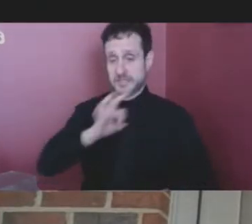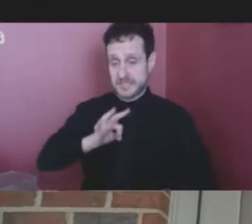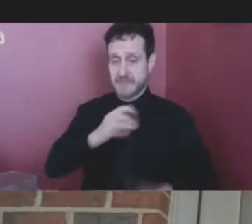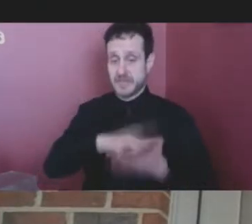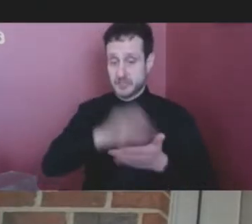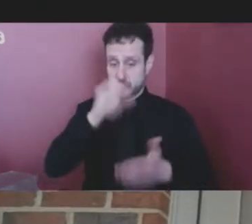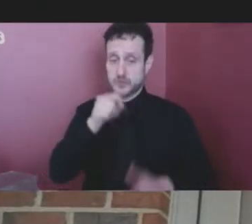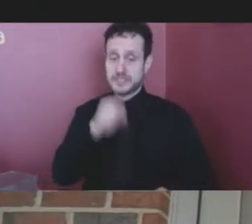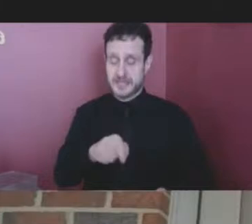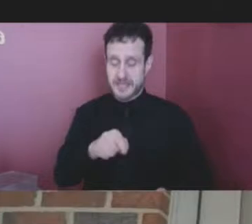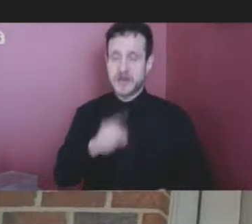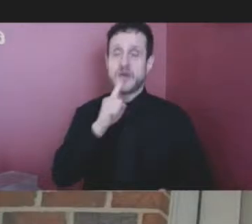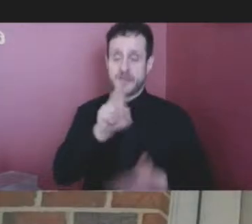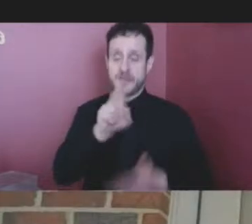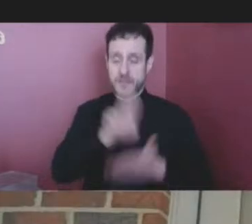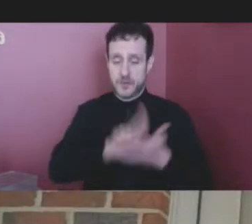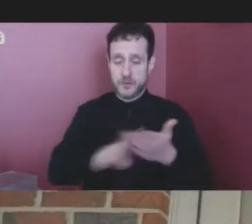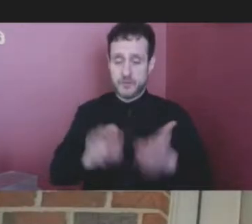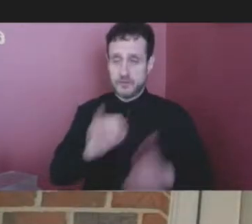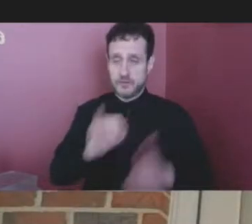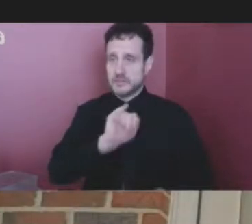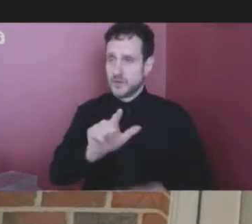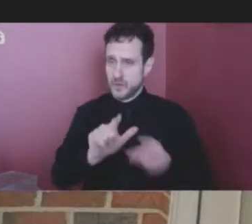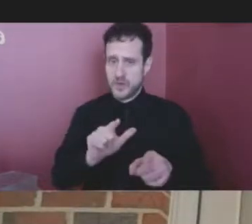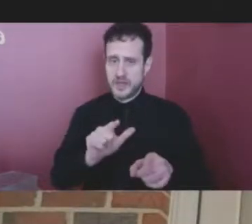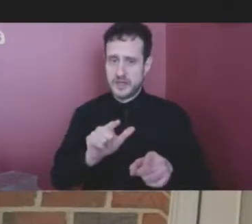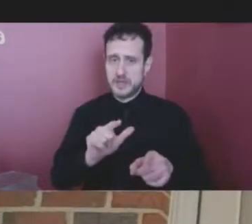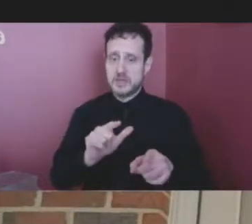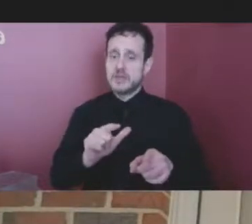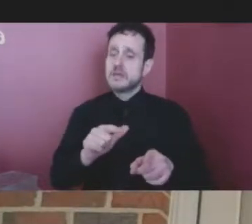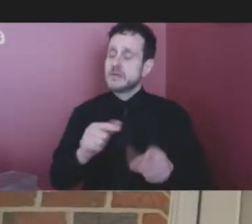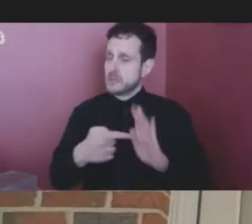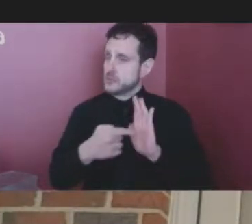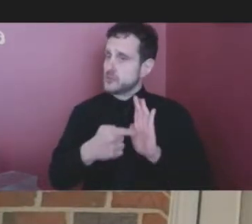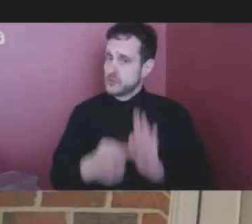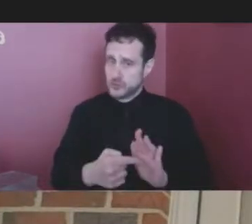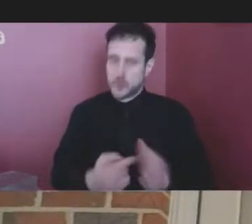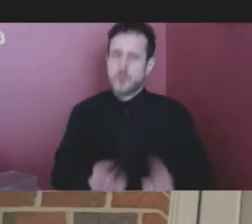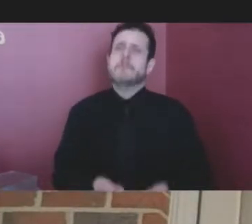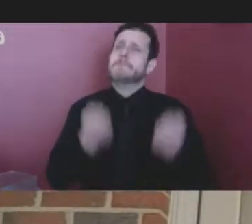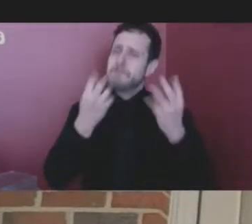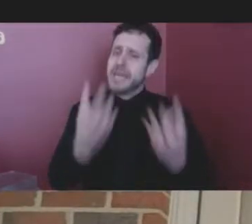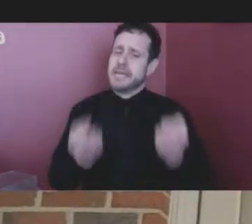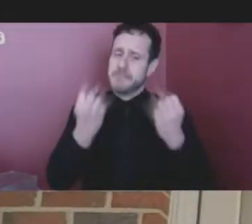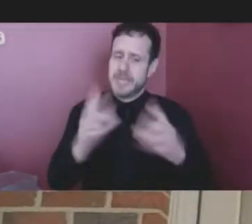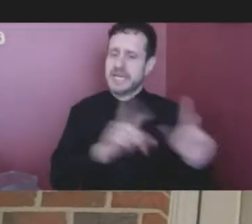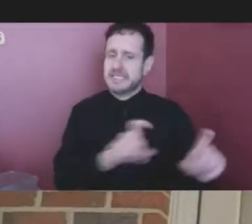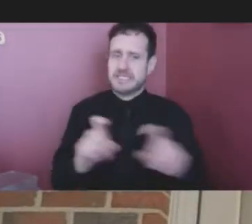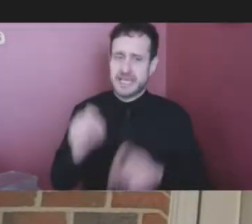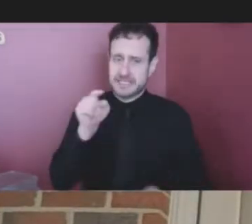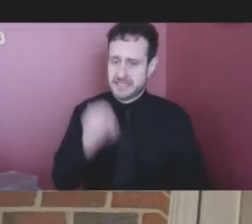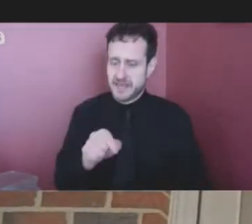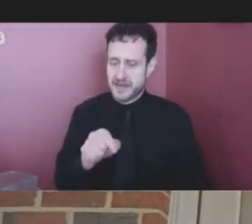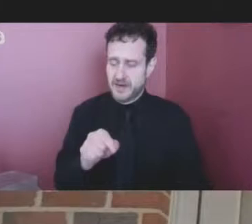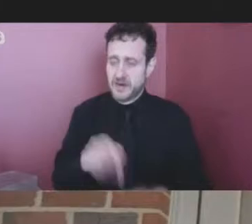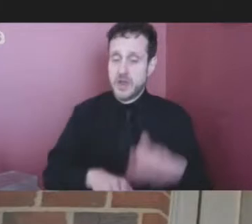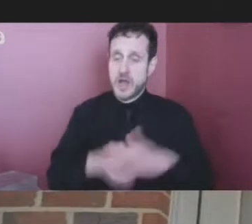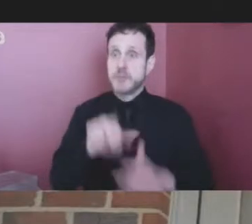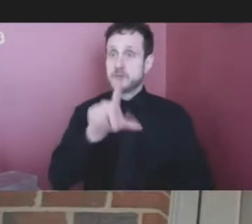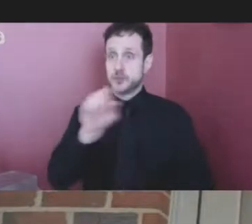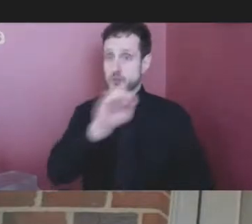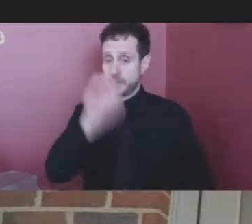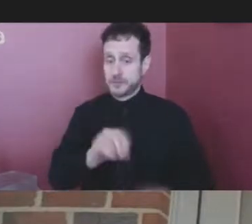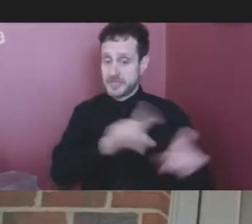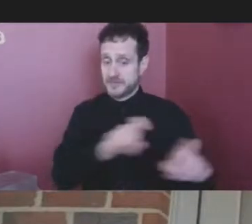Urbana-Champaign campus results in a tremendous number of tests, up to 20% of all the tests done